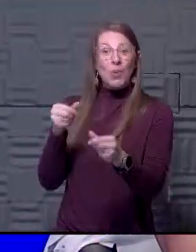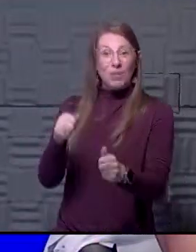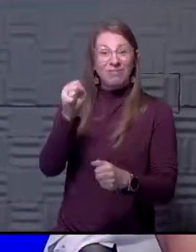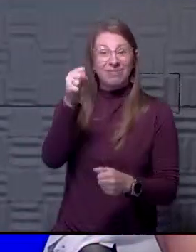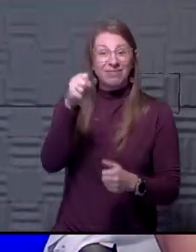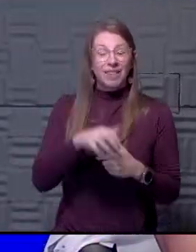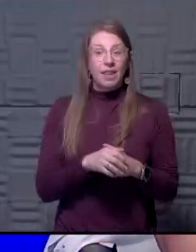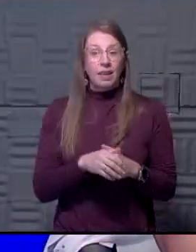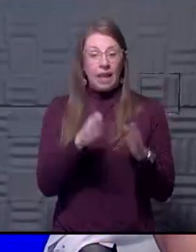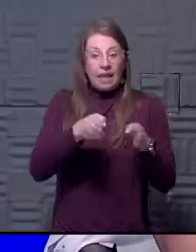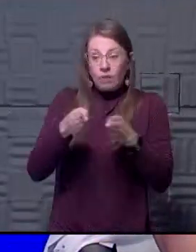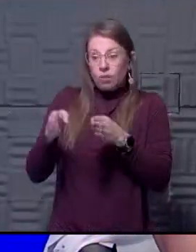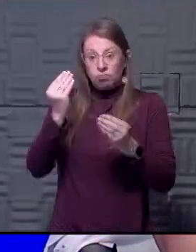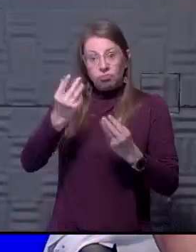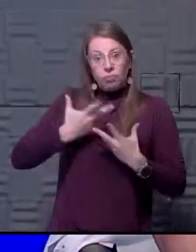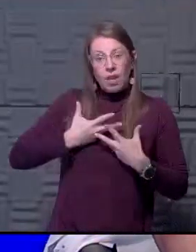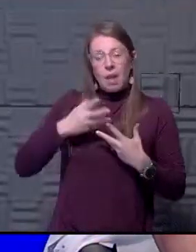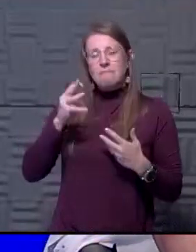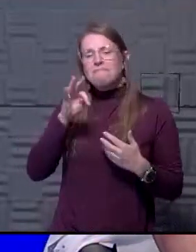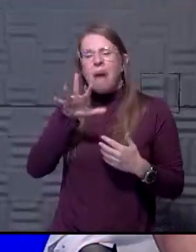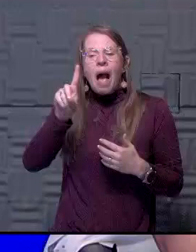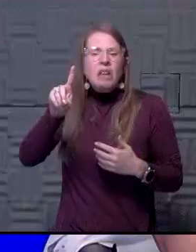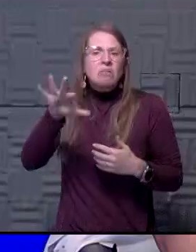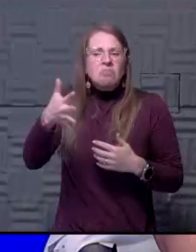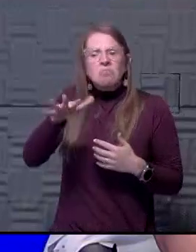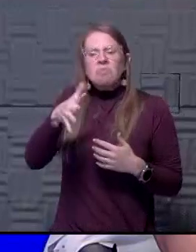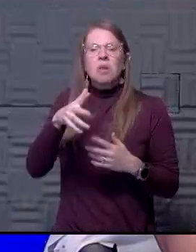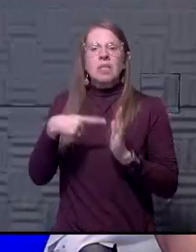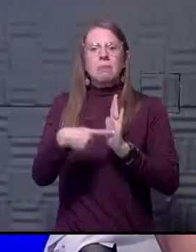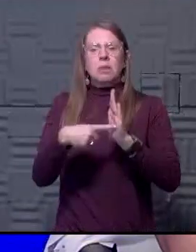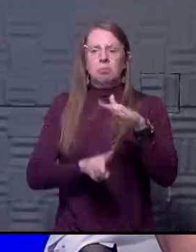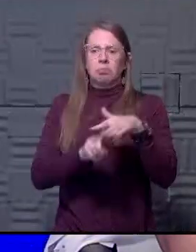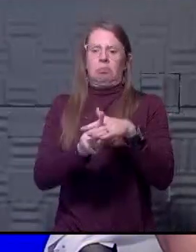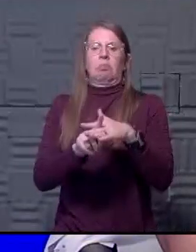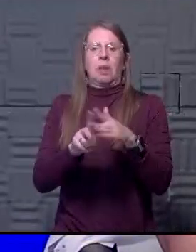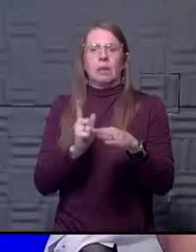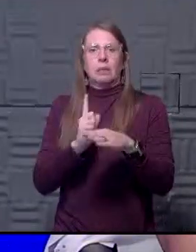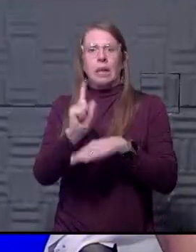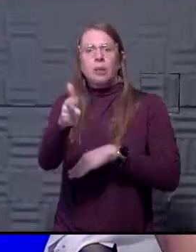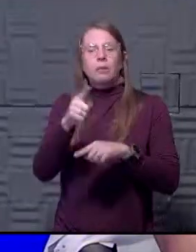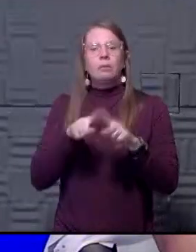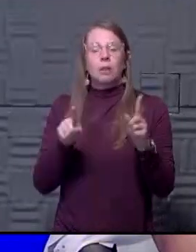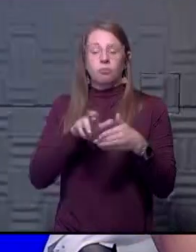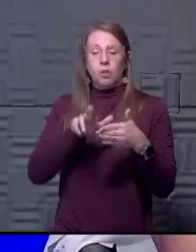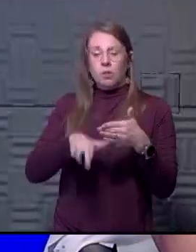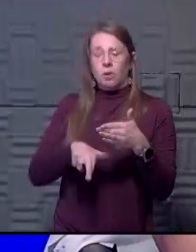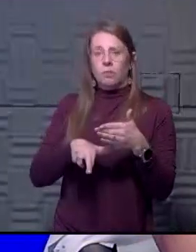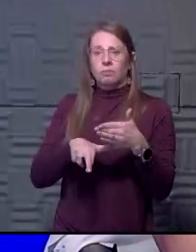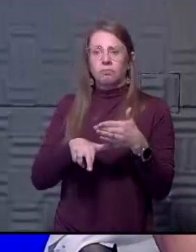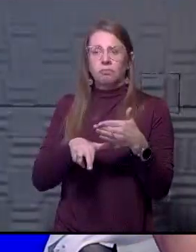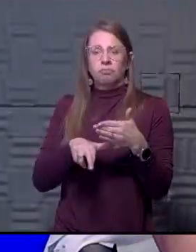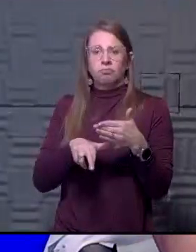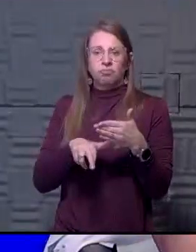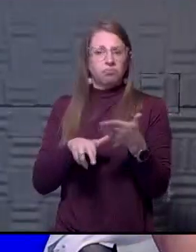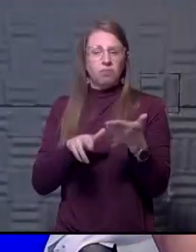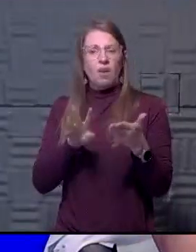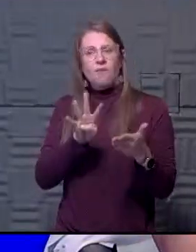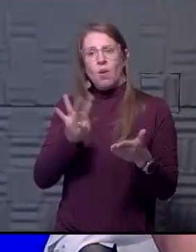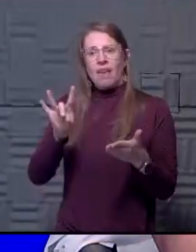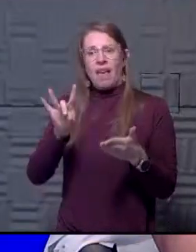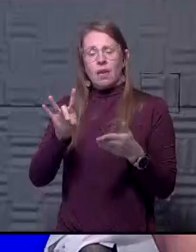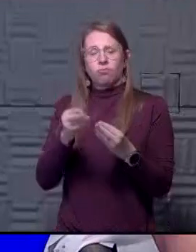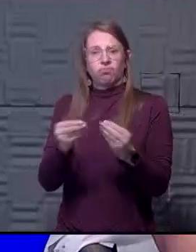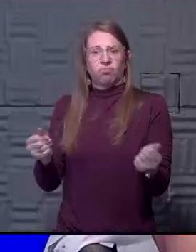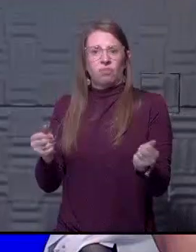smoothly. Individuals have reported some mild symptoms afterwards, but usually have resolved within the expected 48